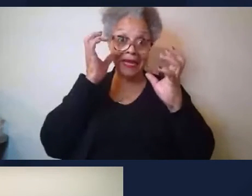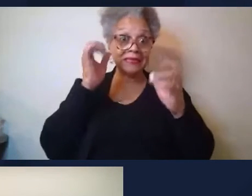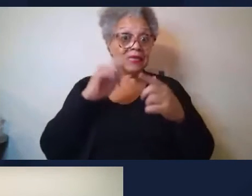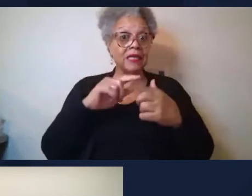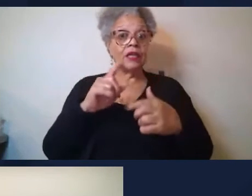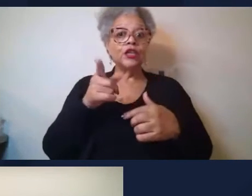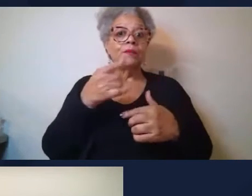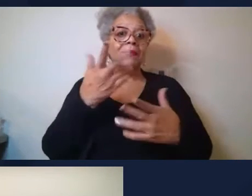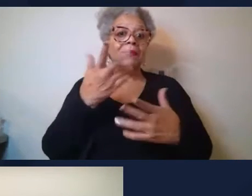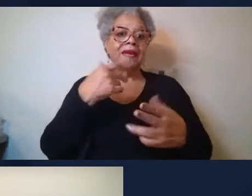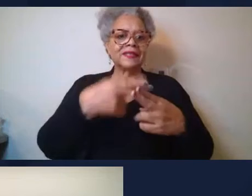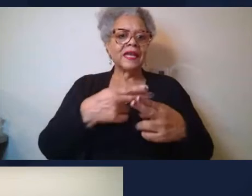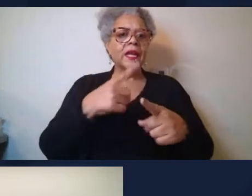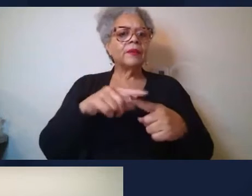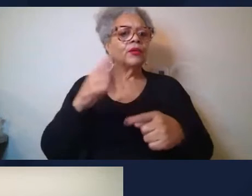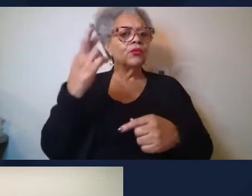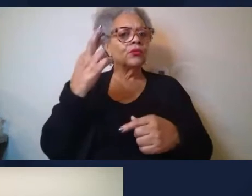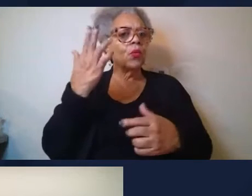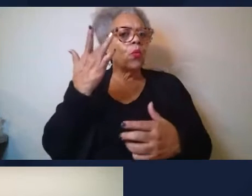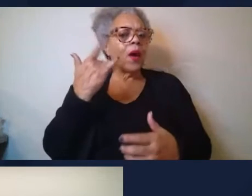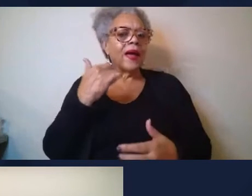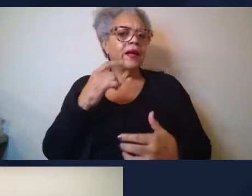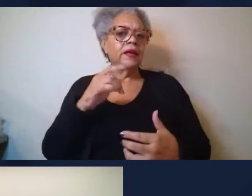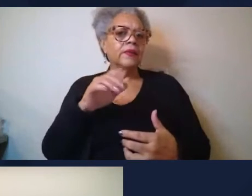why the parasite prefers the OB?